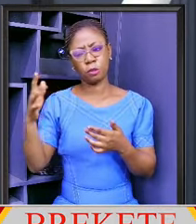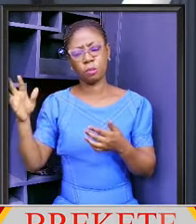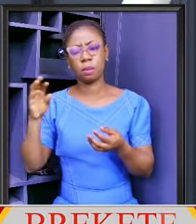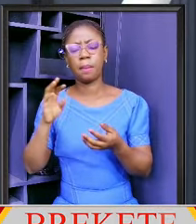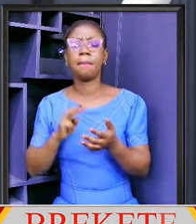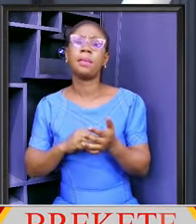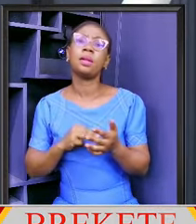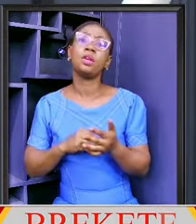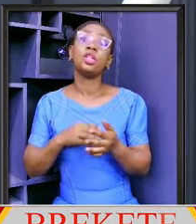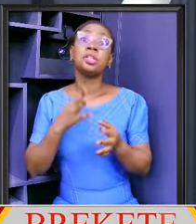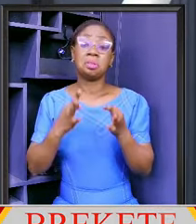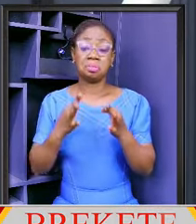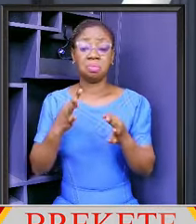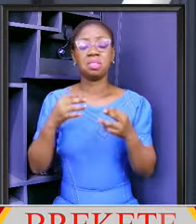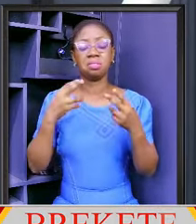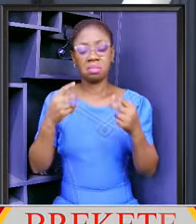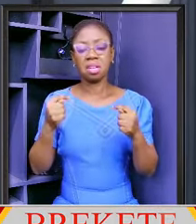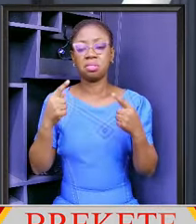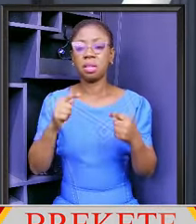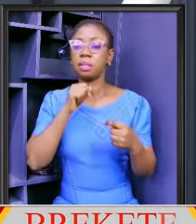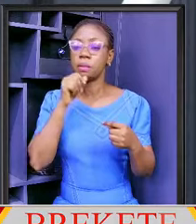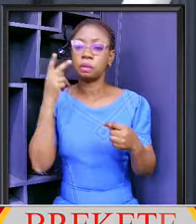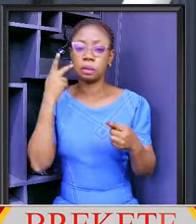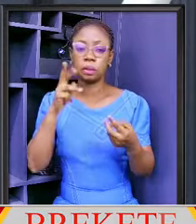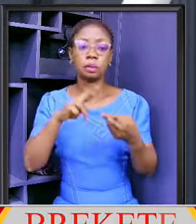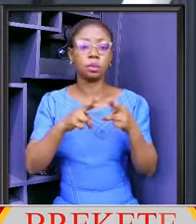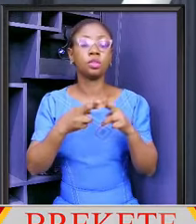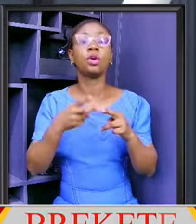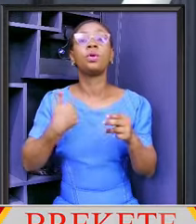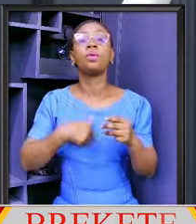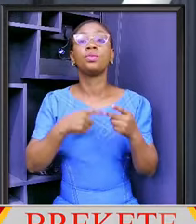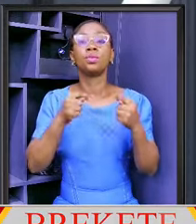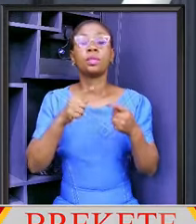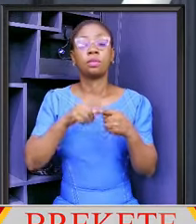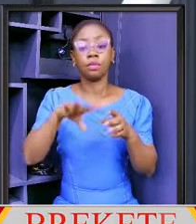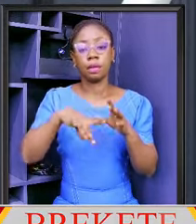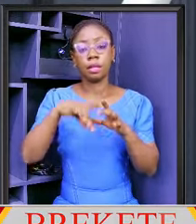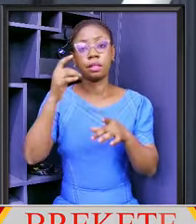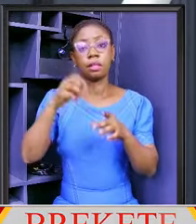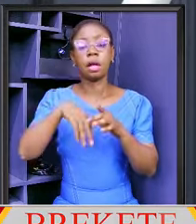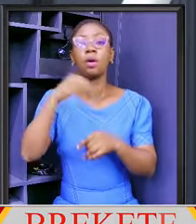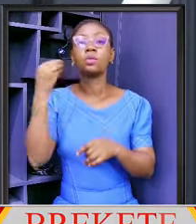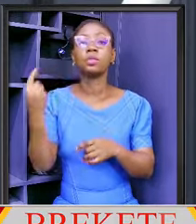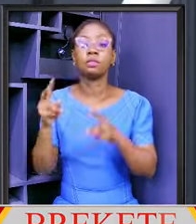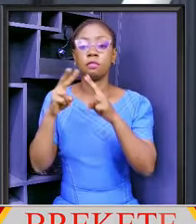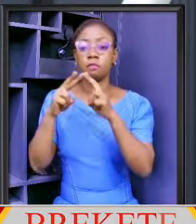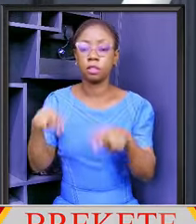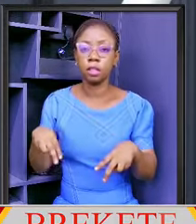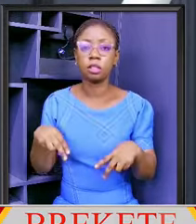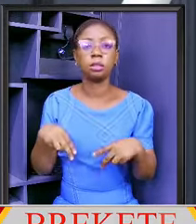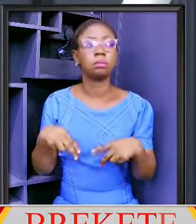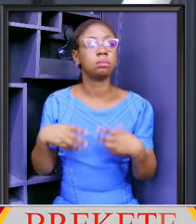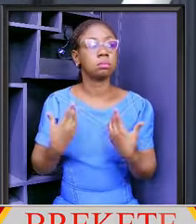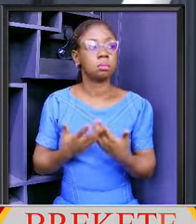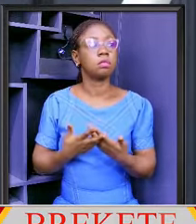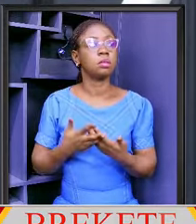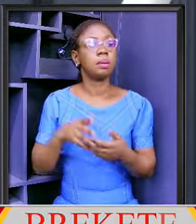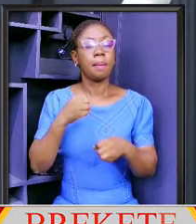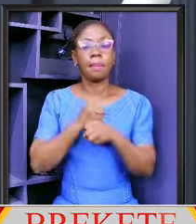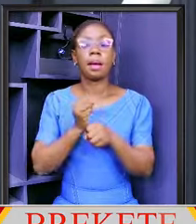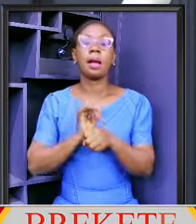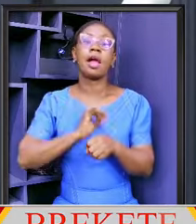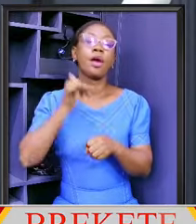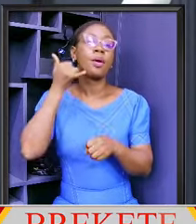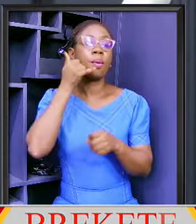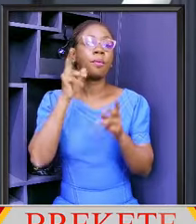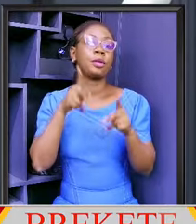a relation. We go try find out which village he come from. In fact, Maddox Sabi, the man rich village, make a column. We